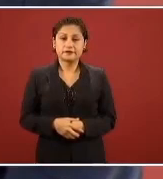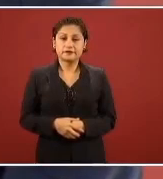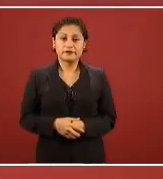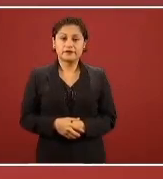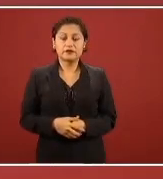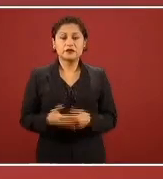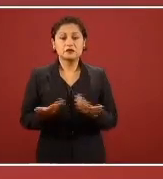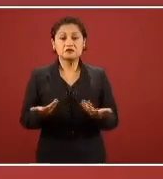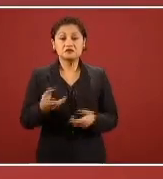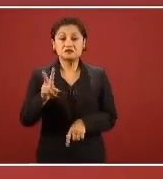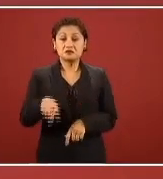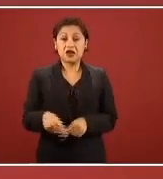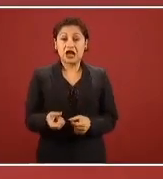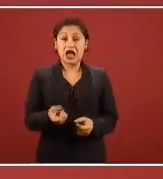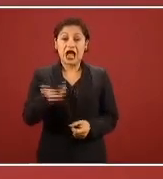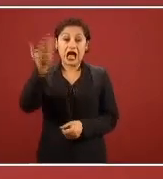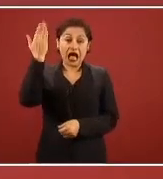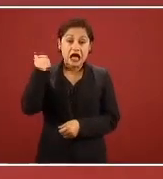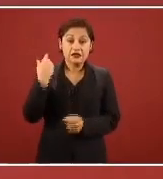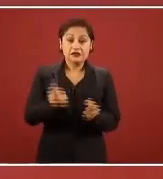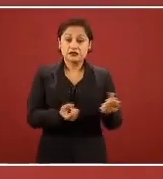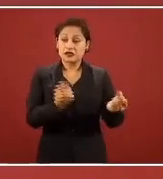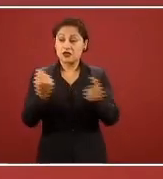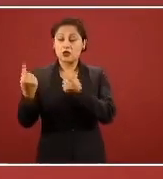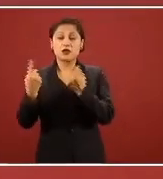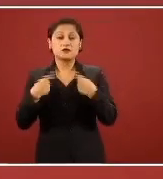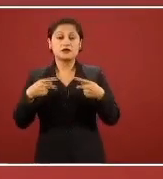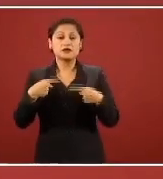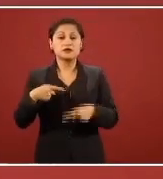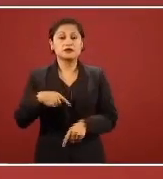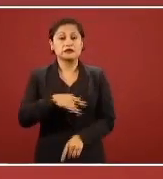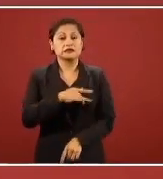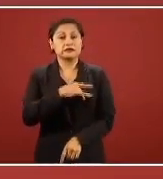feel like they were owners of Mexico.